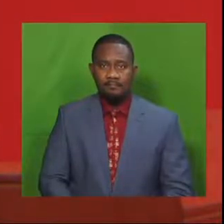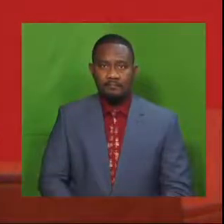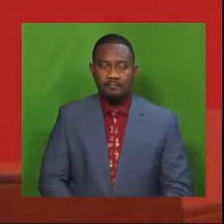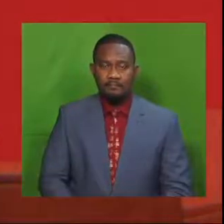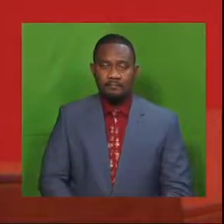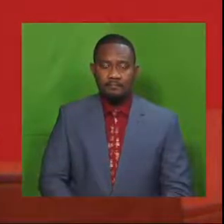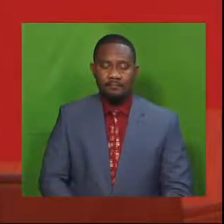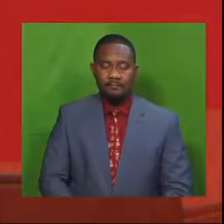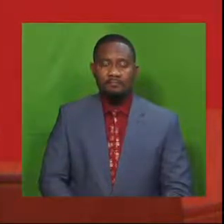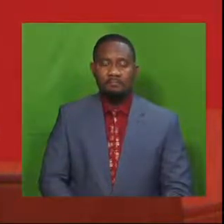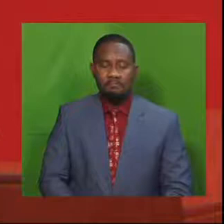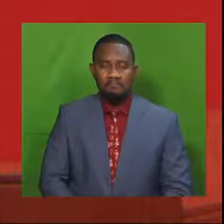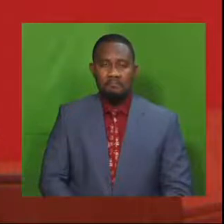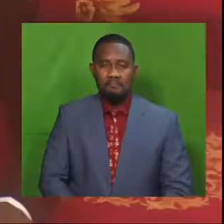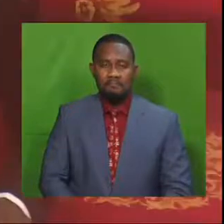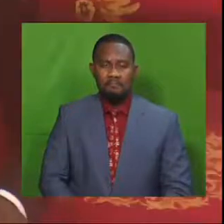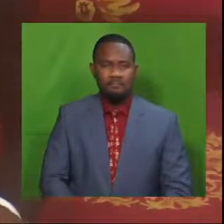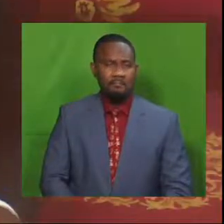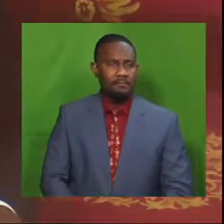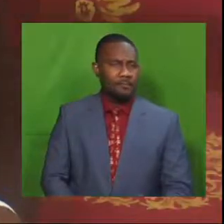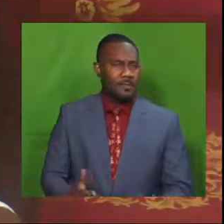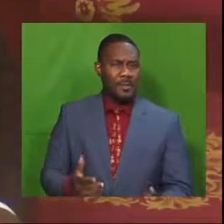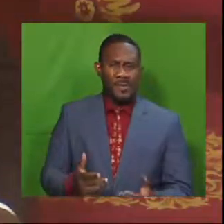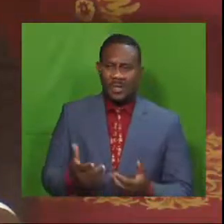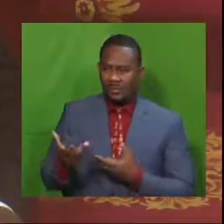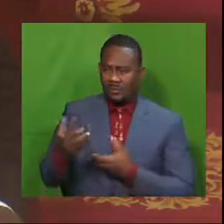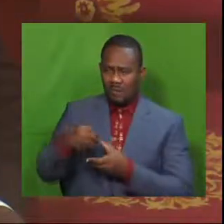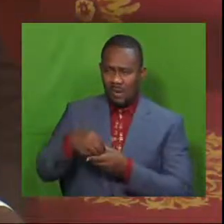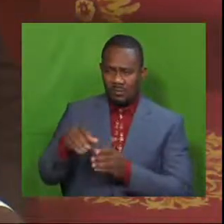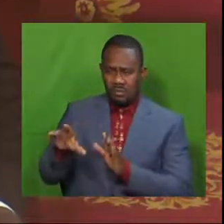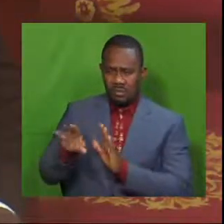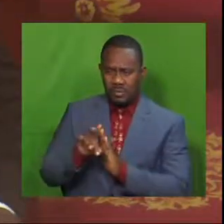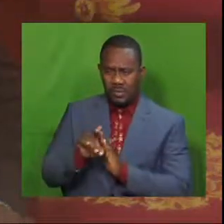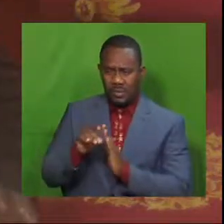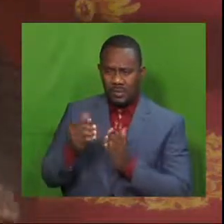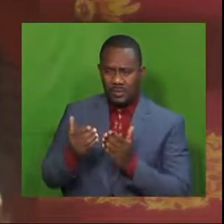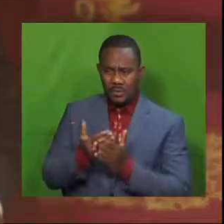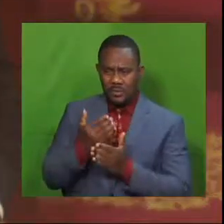Thank you, Mr. Speaker. Mr. Speaker, recruitment is done by